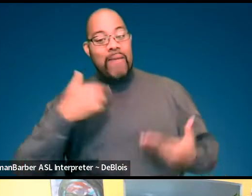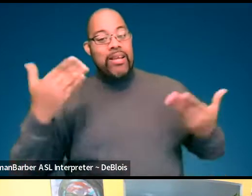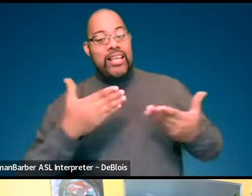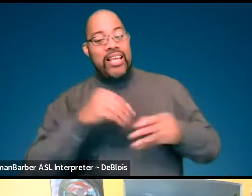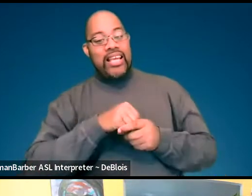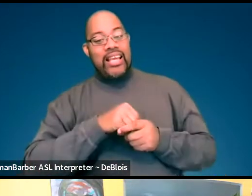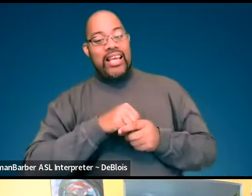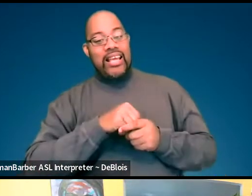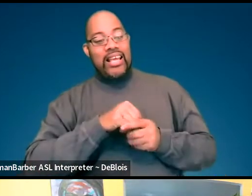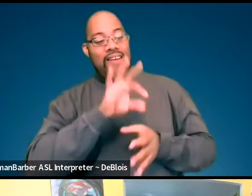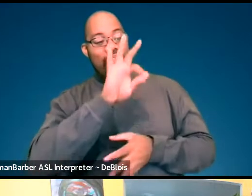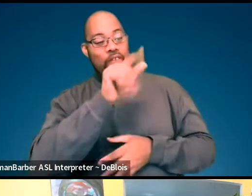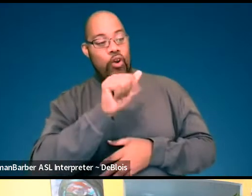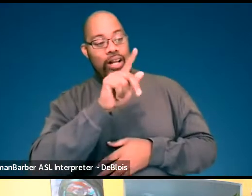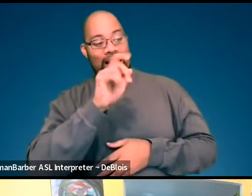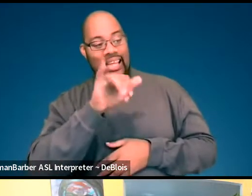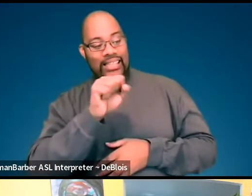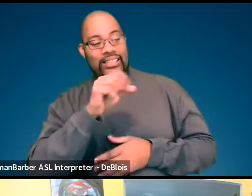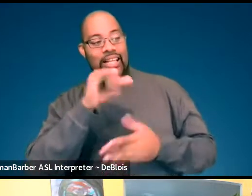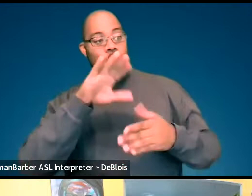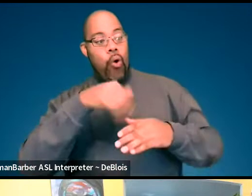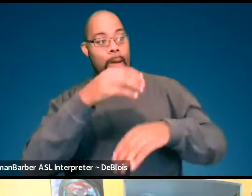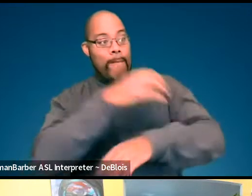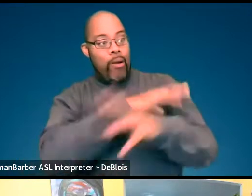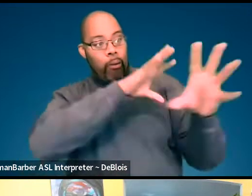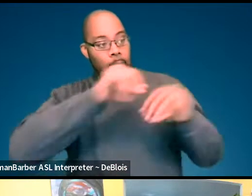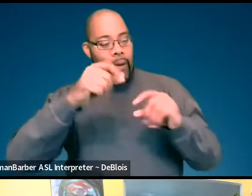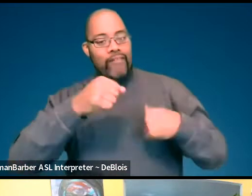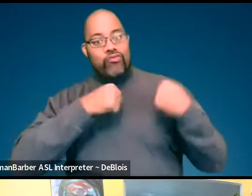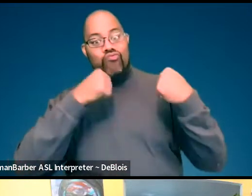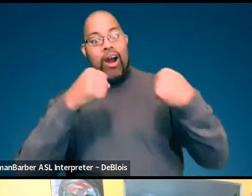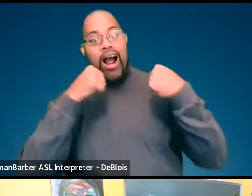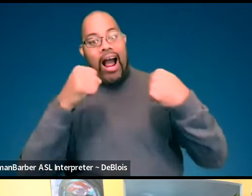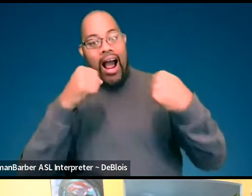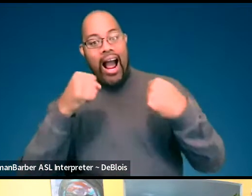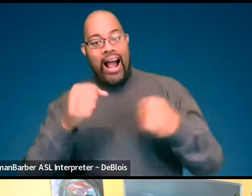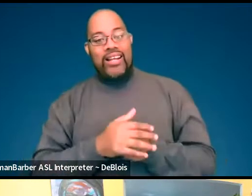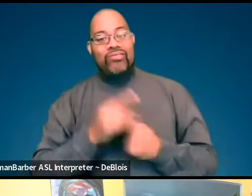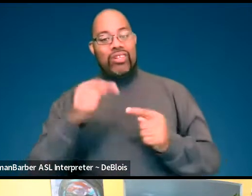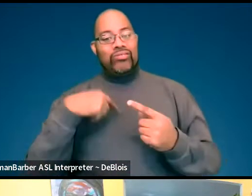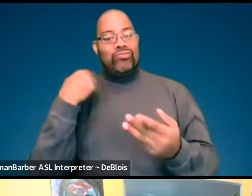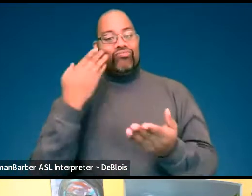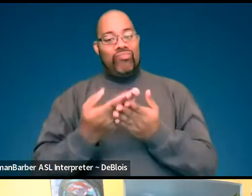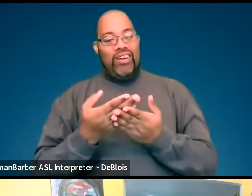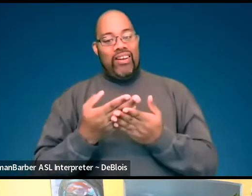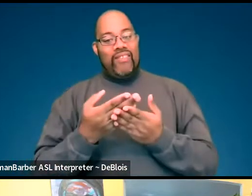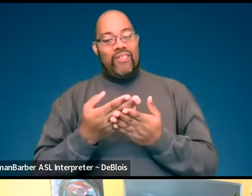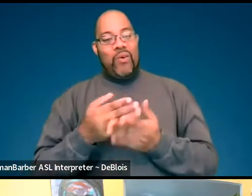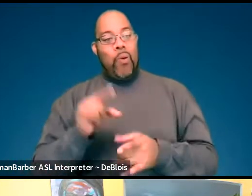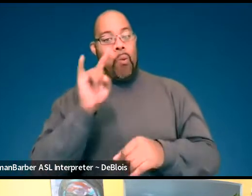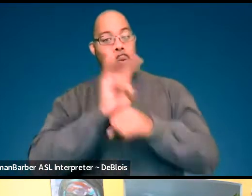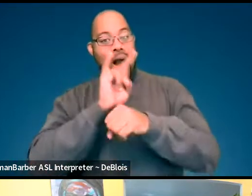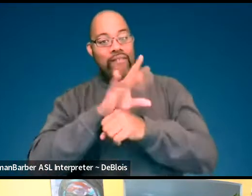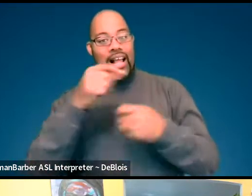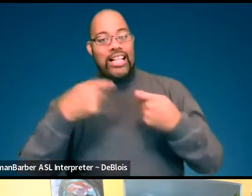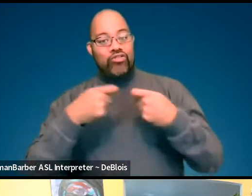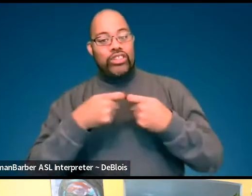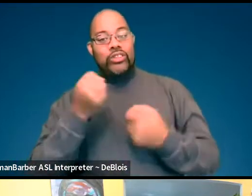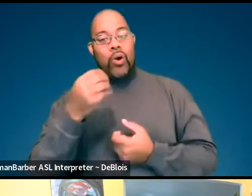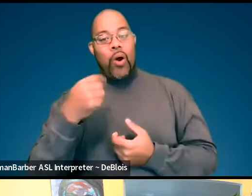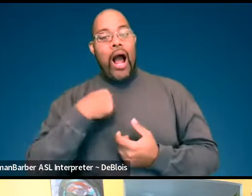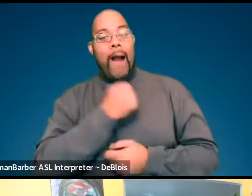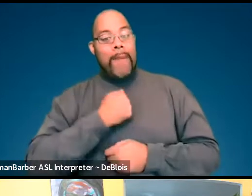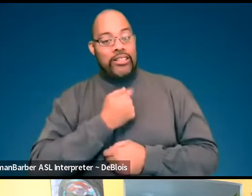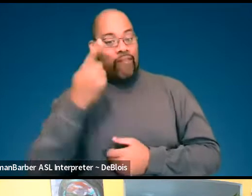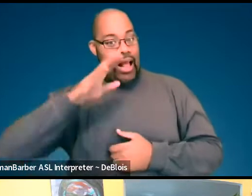the Keys and all the power's gone out and I had to drive around trying to get Wi-Fi and electricity. So I